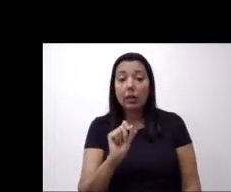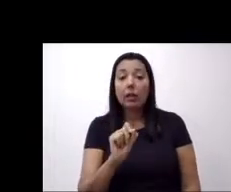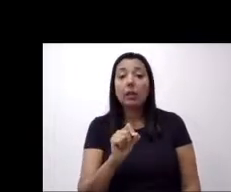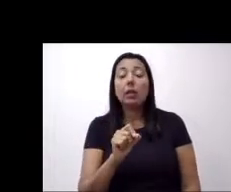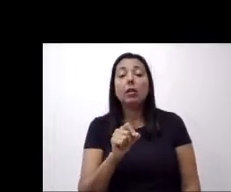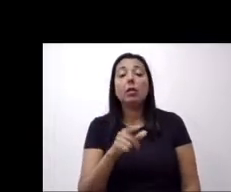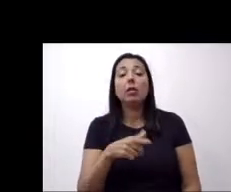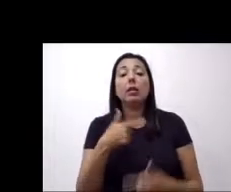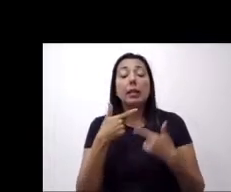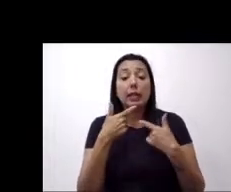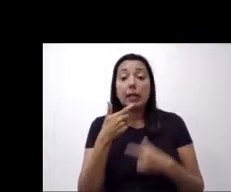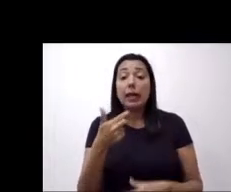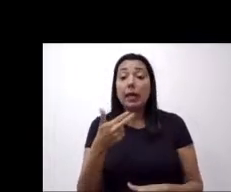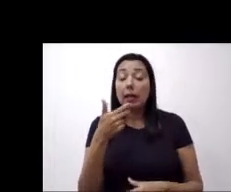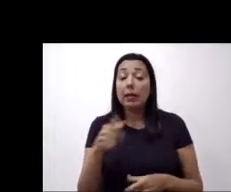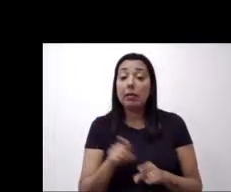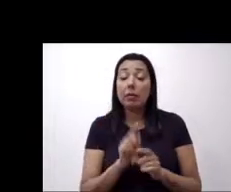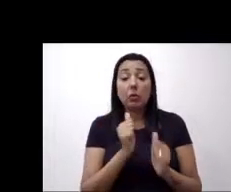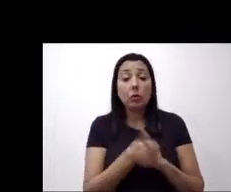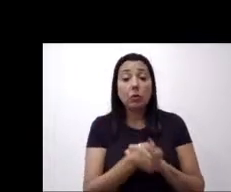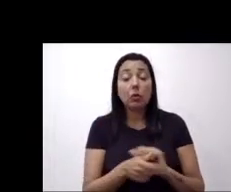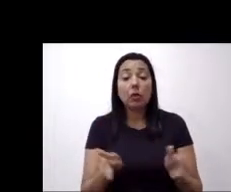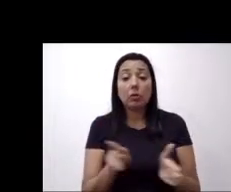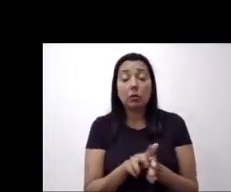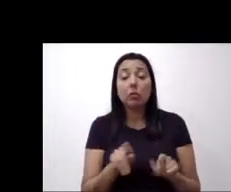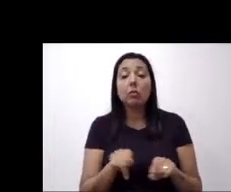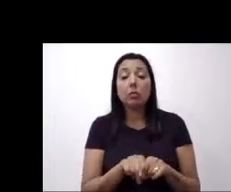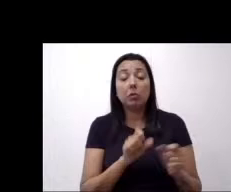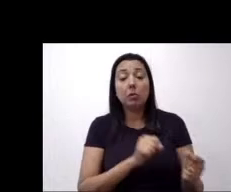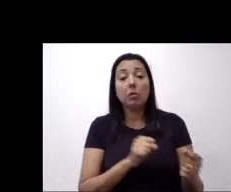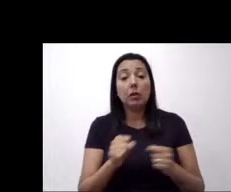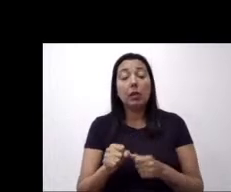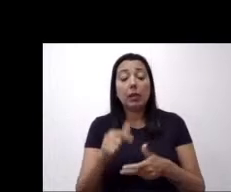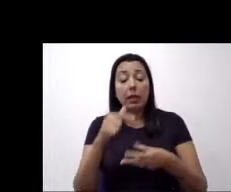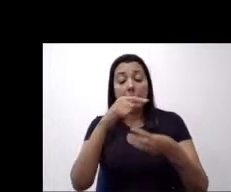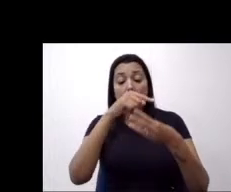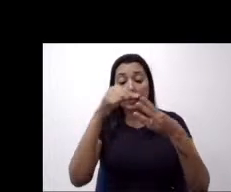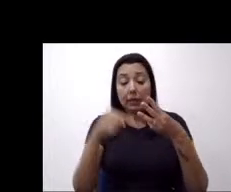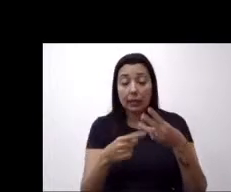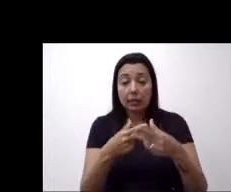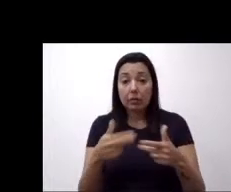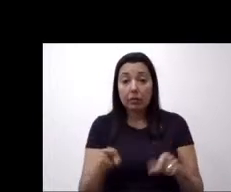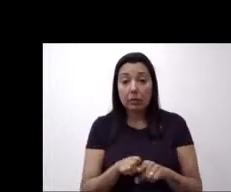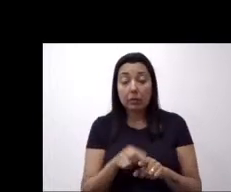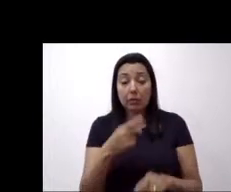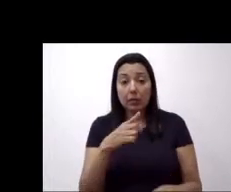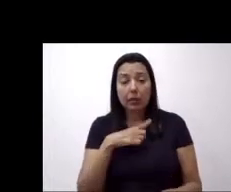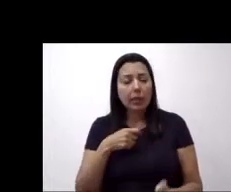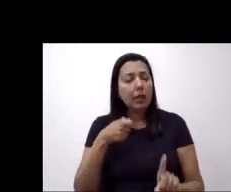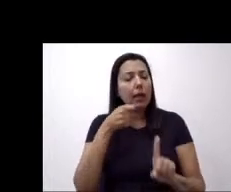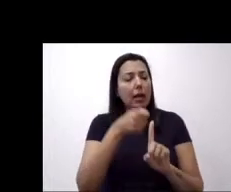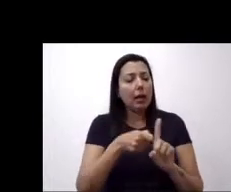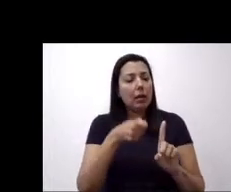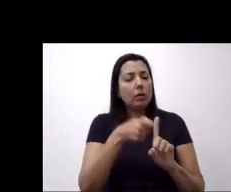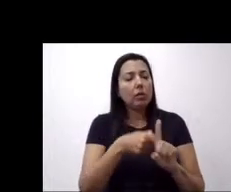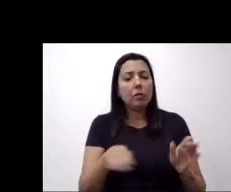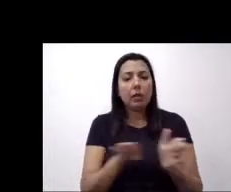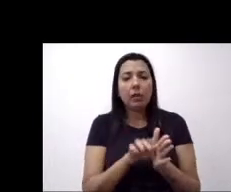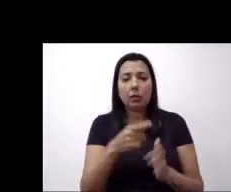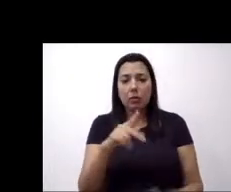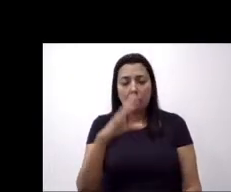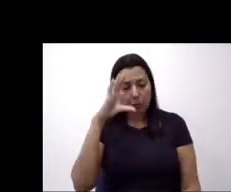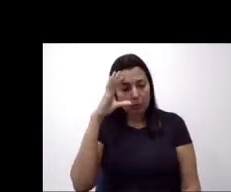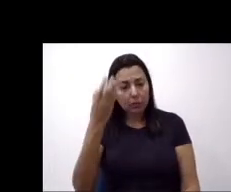battle and the meaning struggle their own solution on the process. Understanding the policy process as a